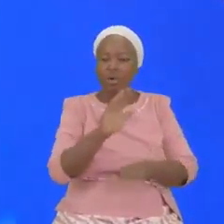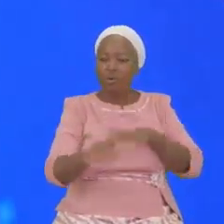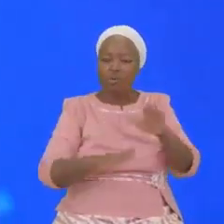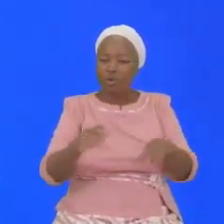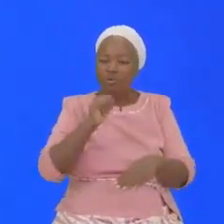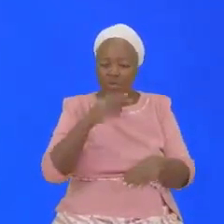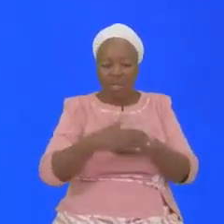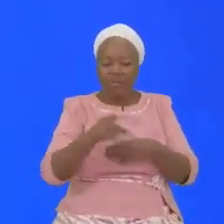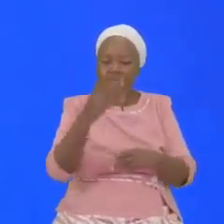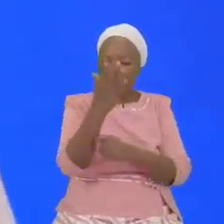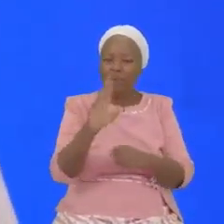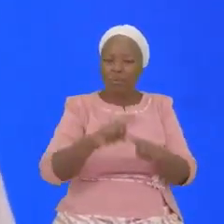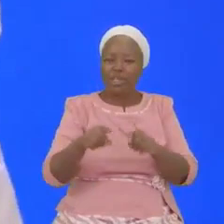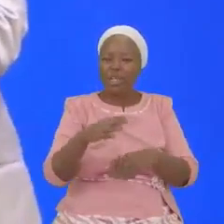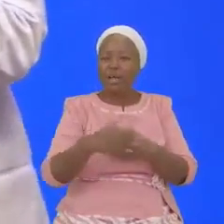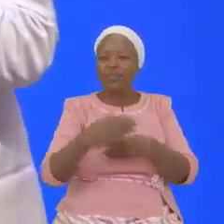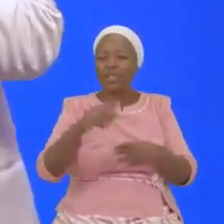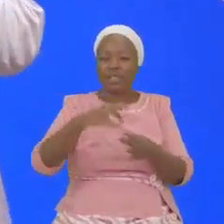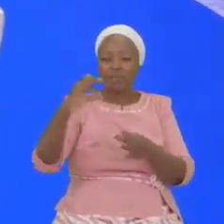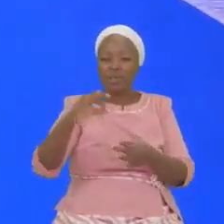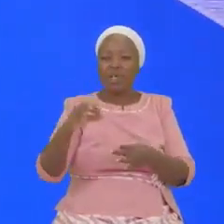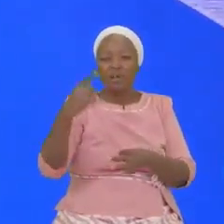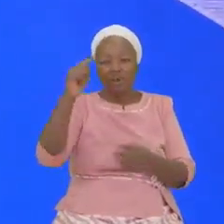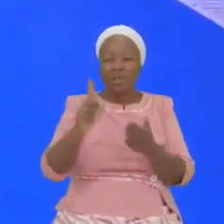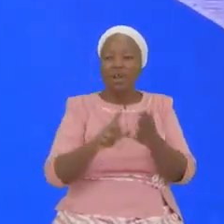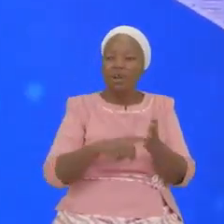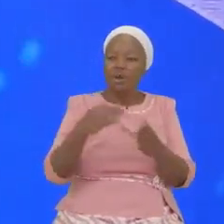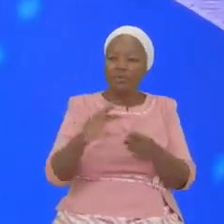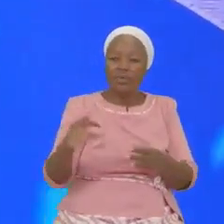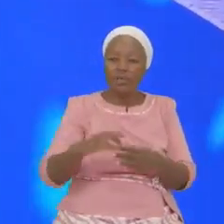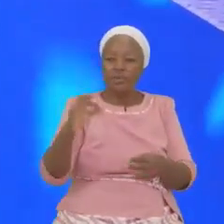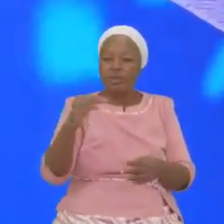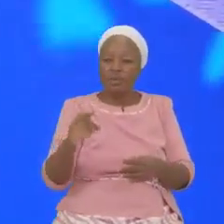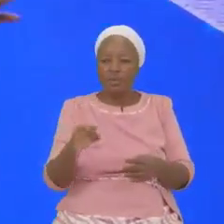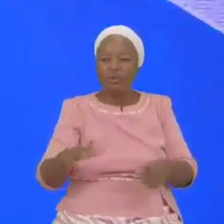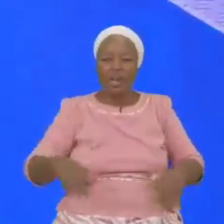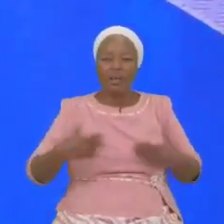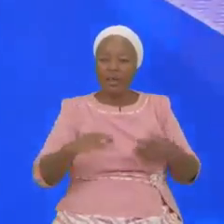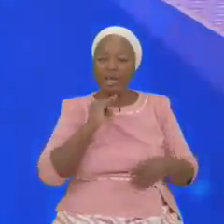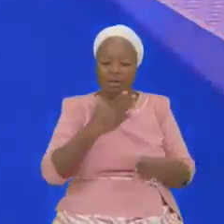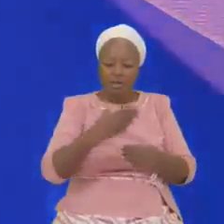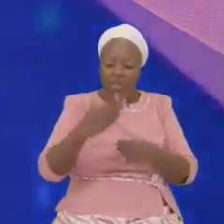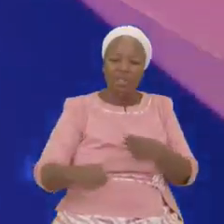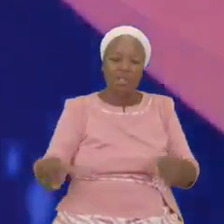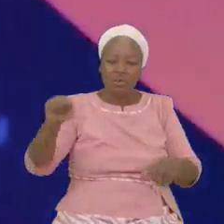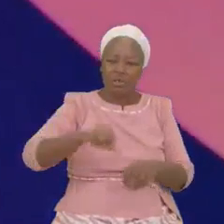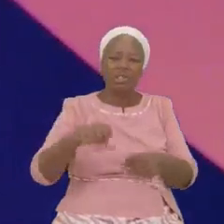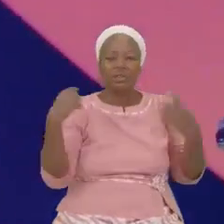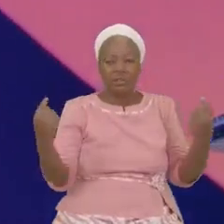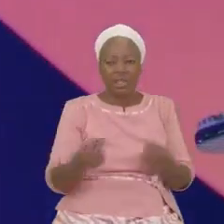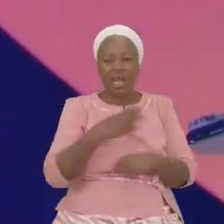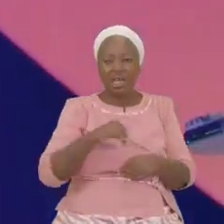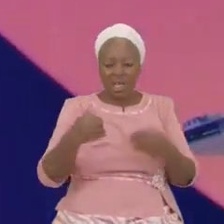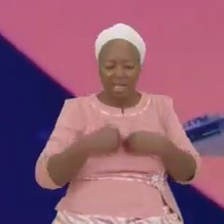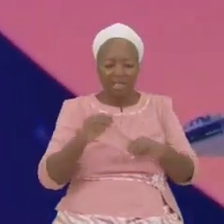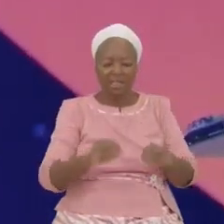flesh. They walk after the Spirit, for the law of the Spirit of life has totally condemned sin and has set